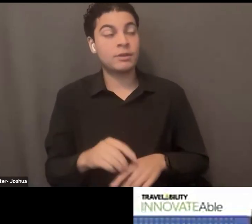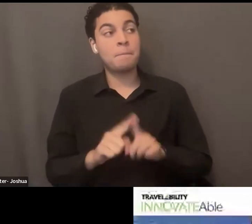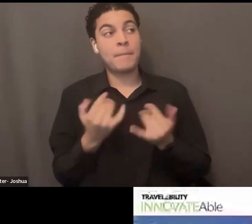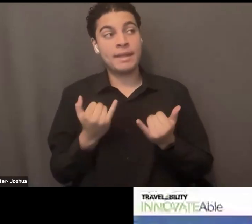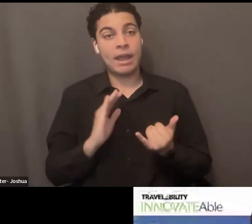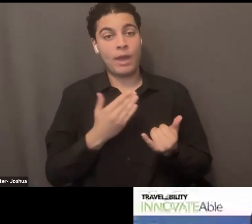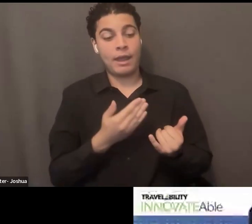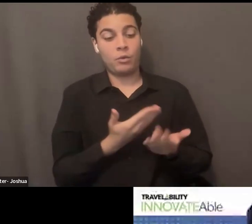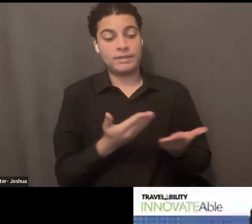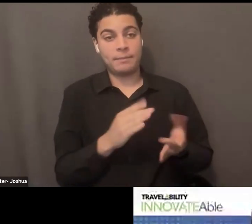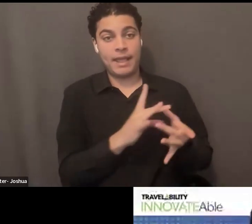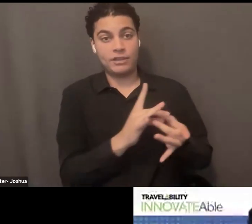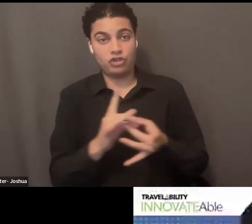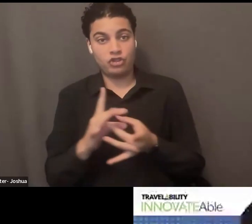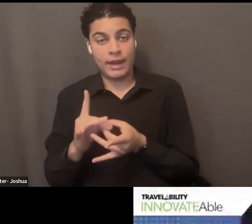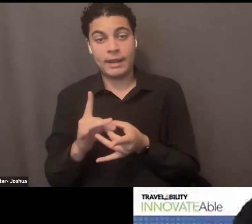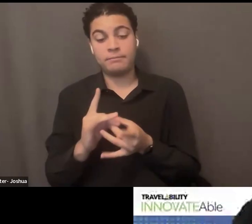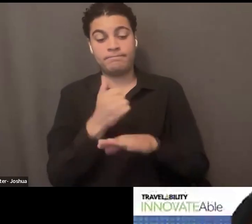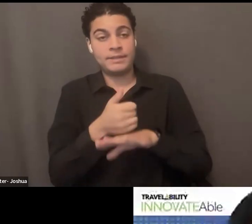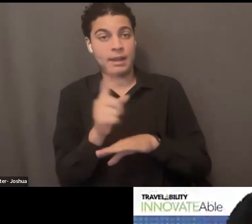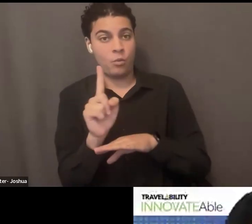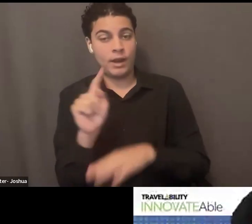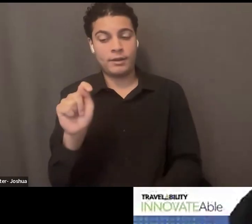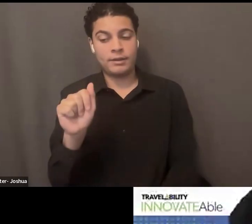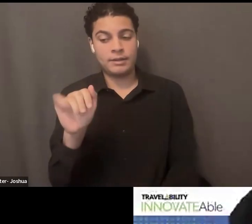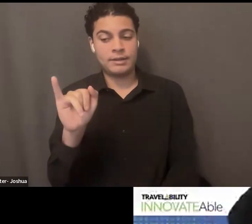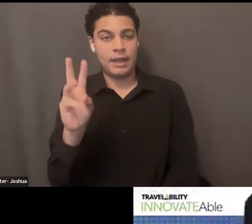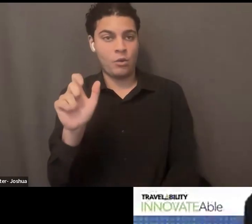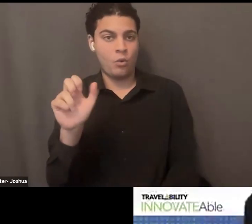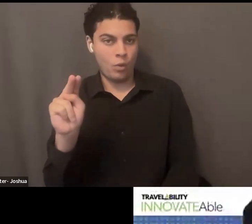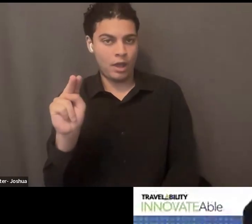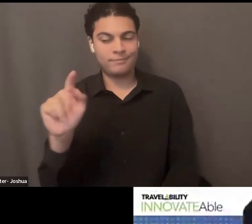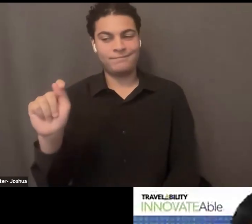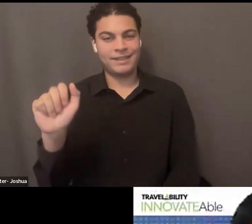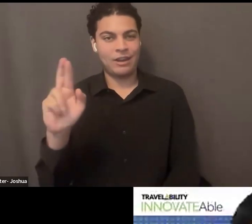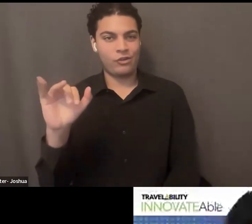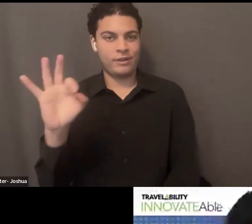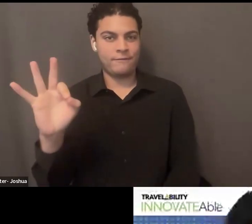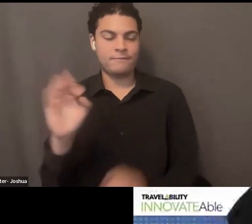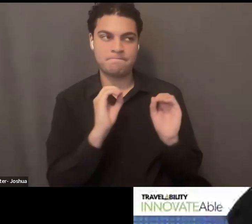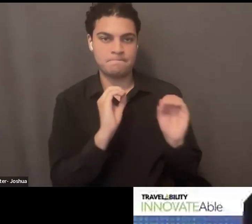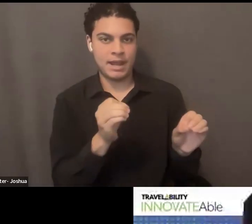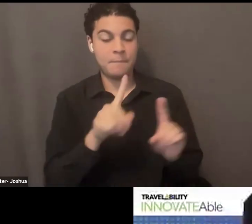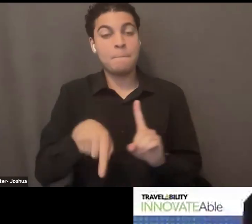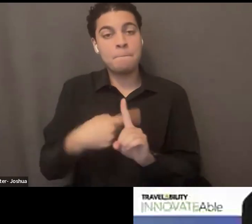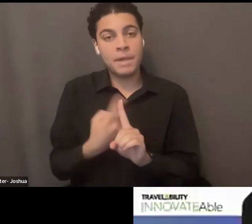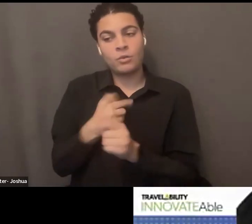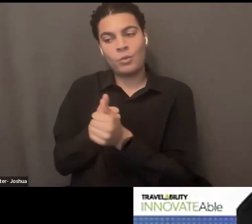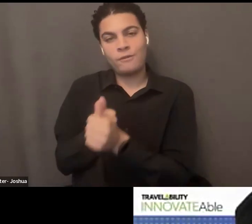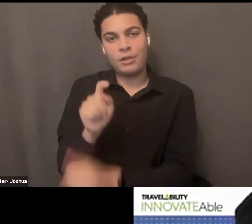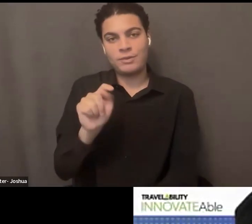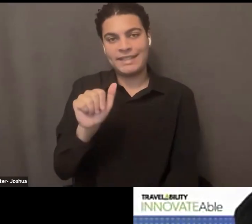Taiwan, and so that's exempt from tariffs. Not only that, it also becomes TAA compliant, which is great because our biggest customers are the US